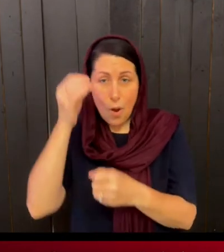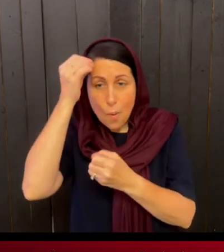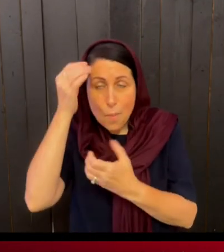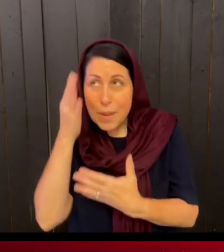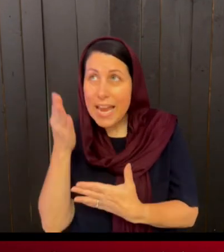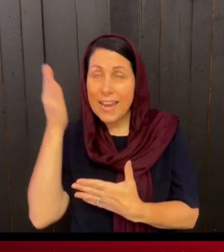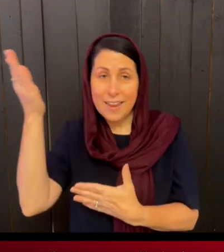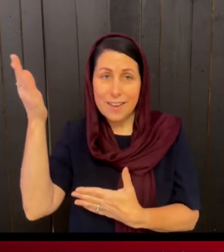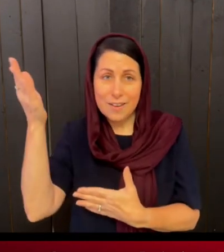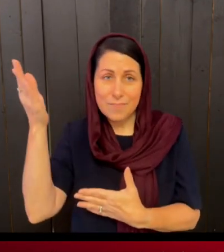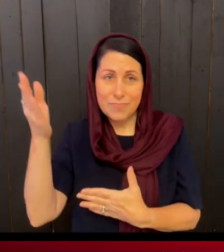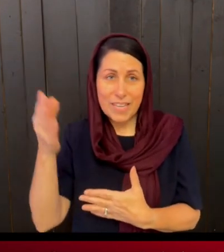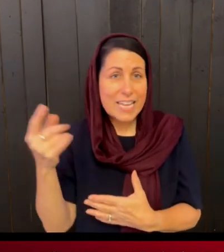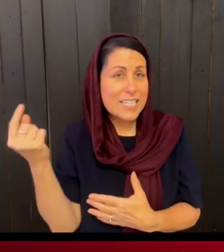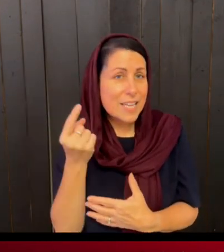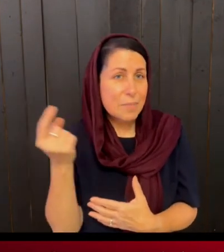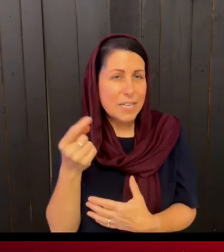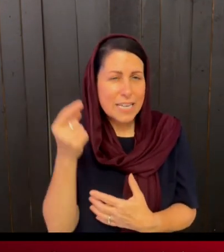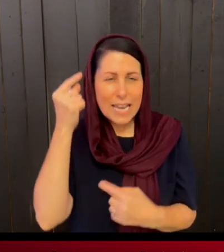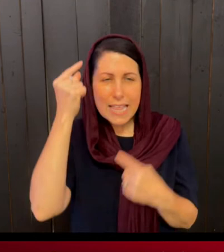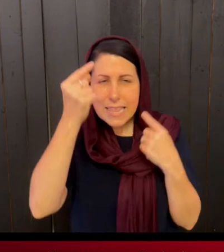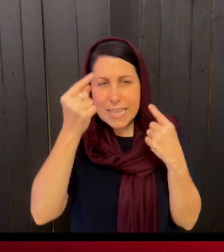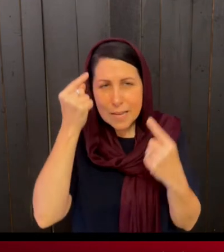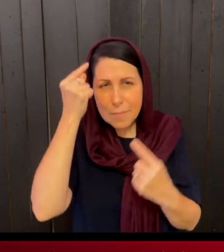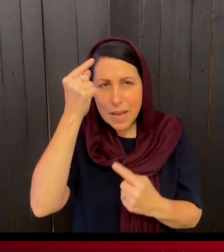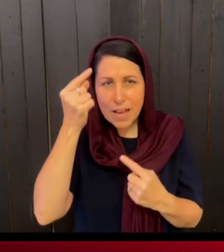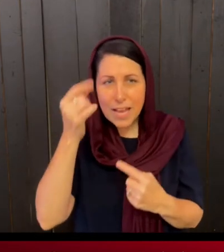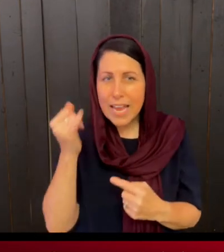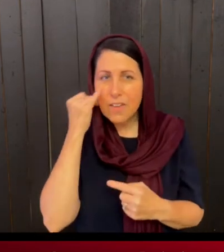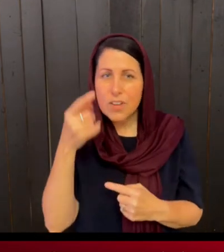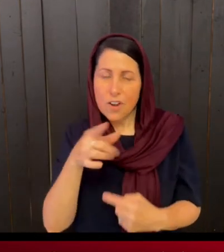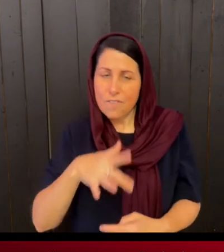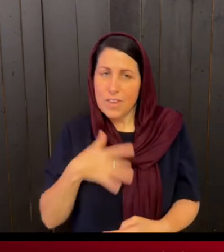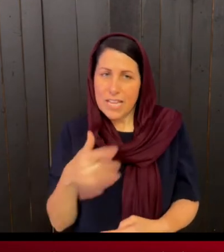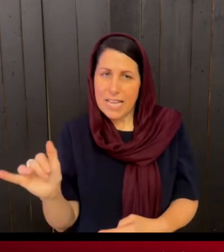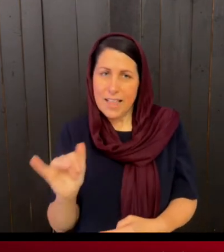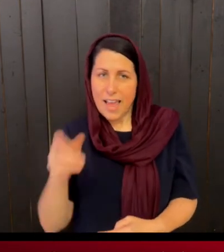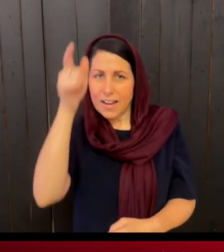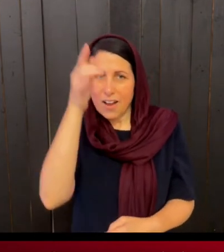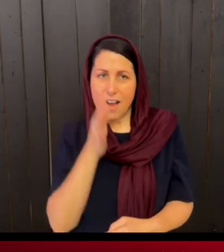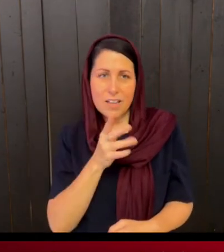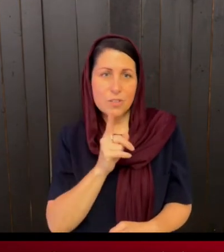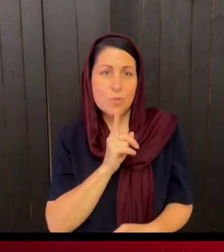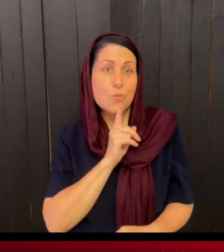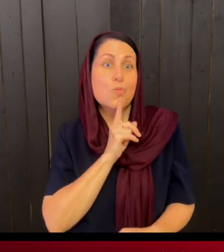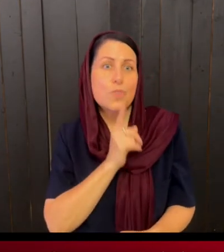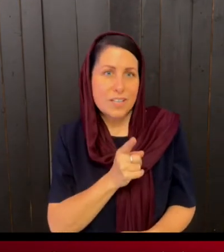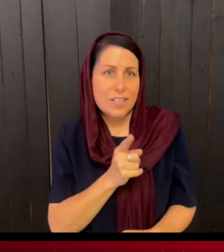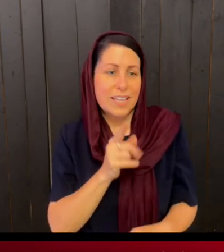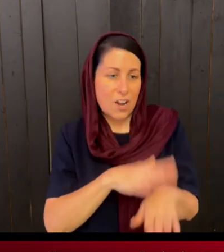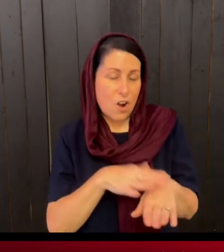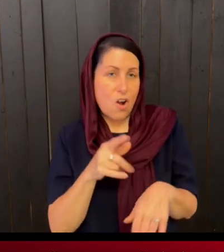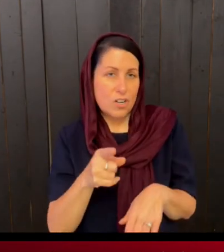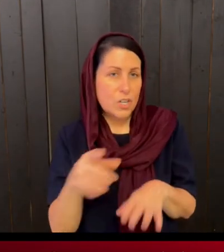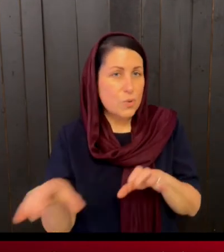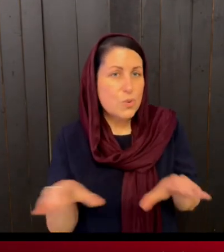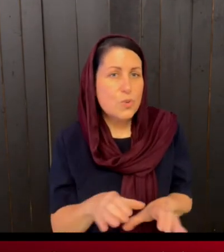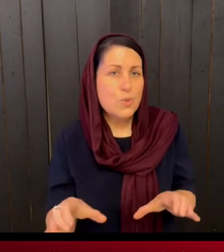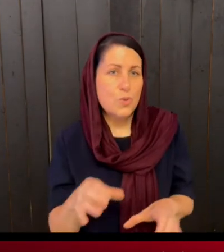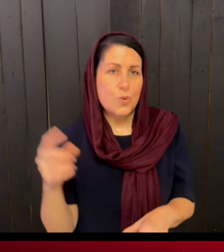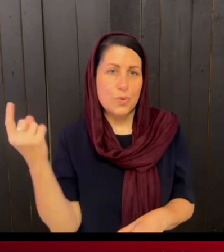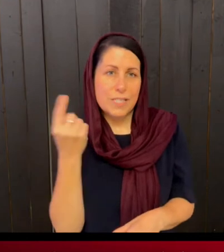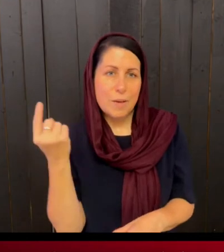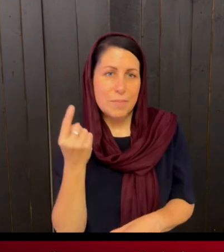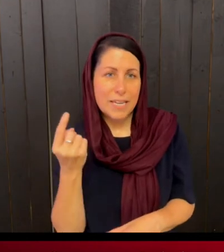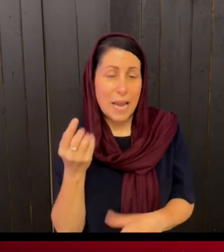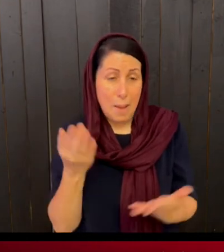So that's just something to keep in mind. If you're feeling like God is really calling you to do something or wanting you, it may be something small